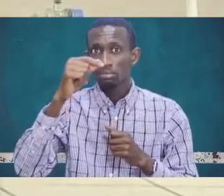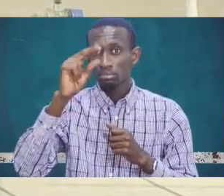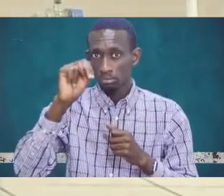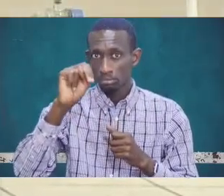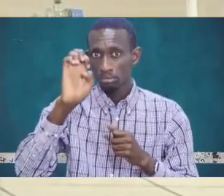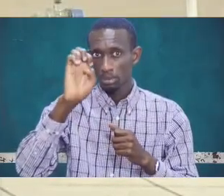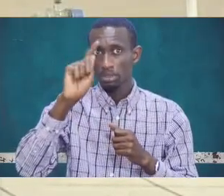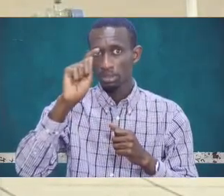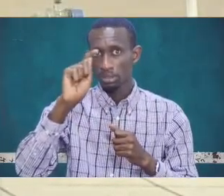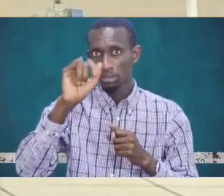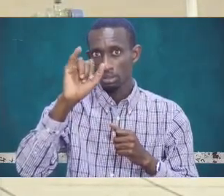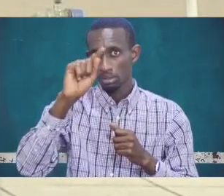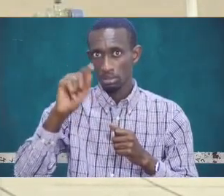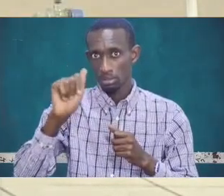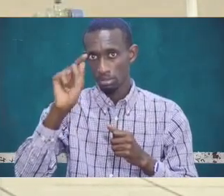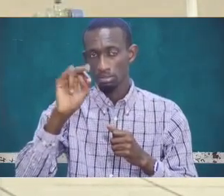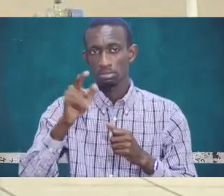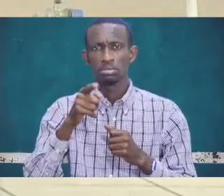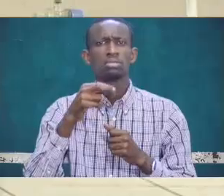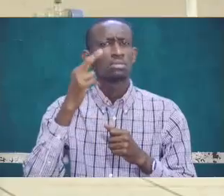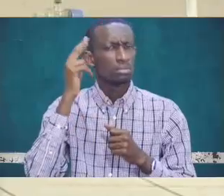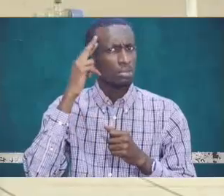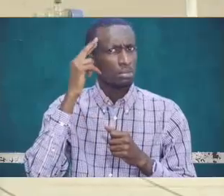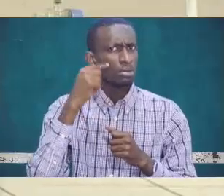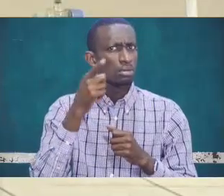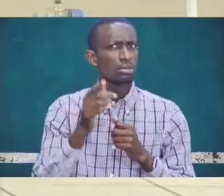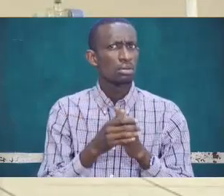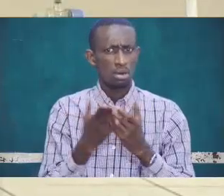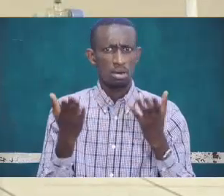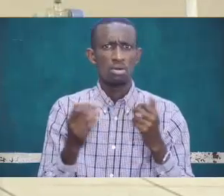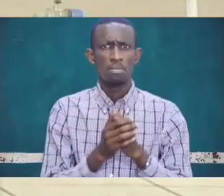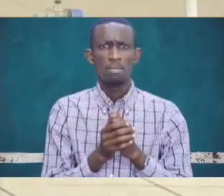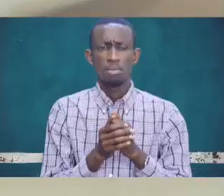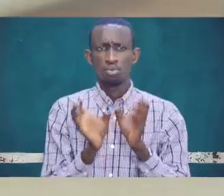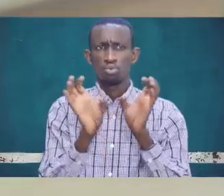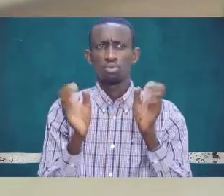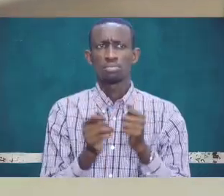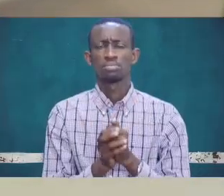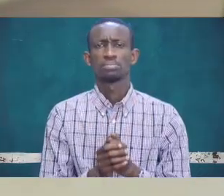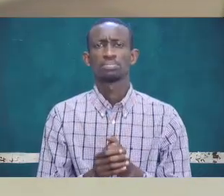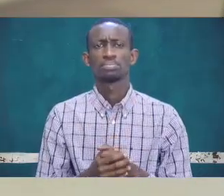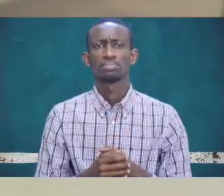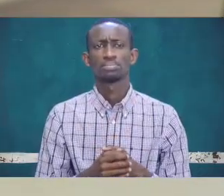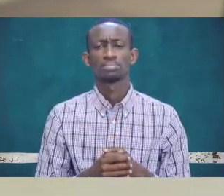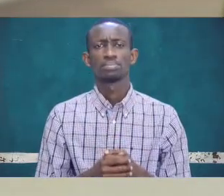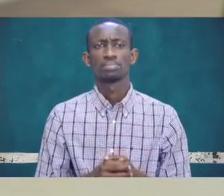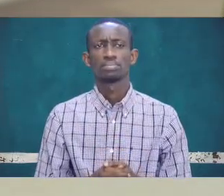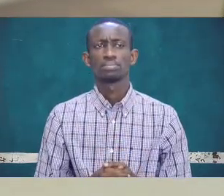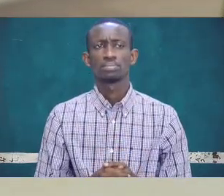we have looked at the sorting, the decantation, and now the magnetization. Let's look at